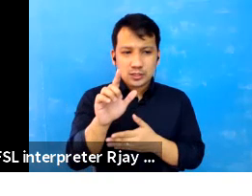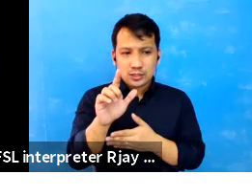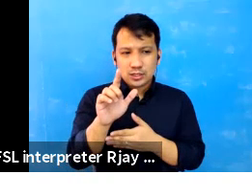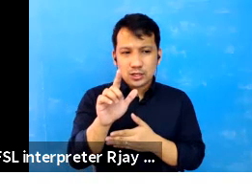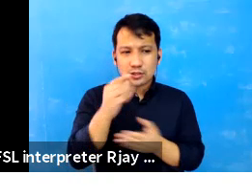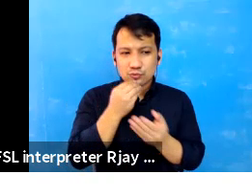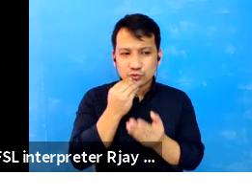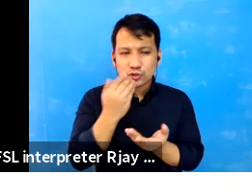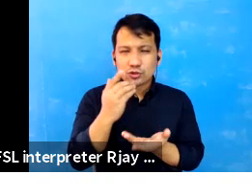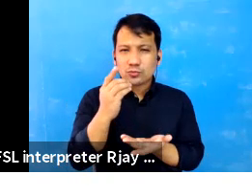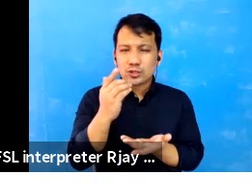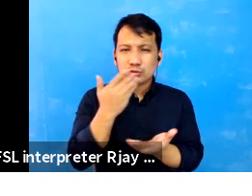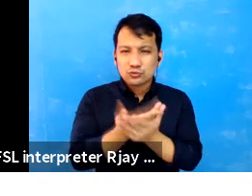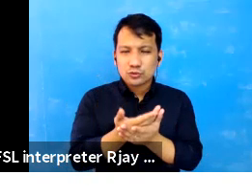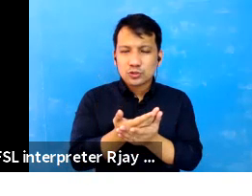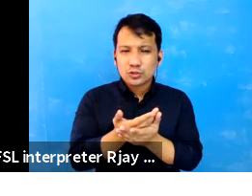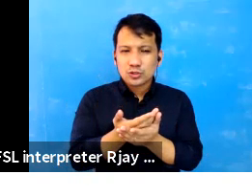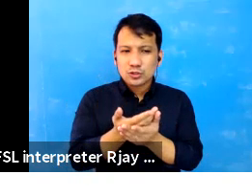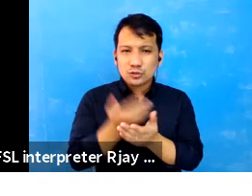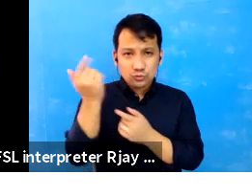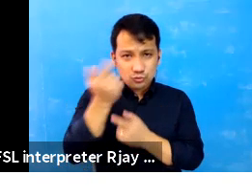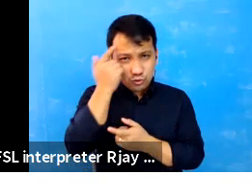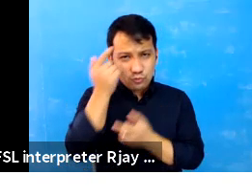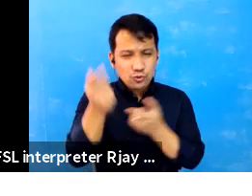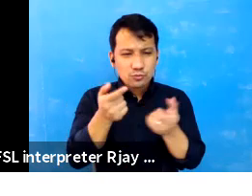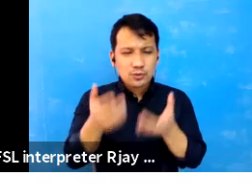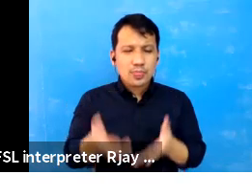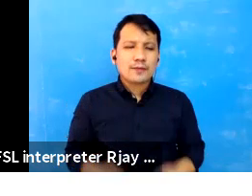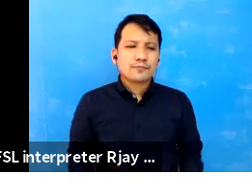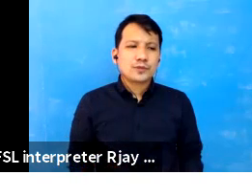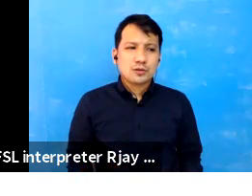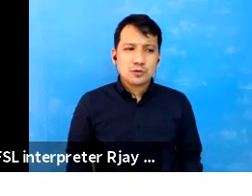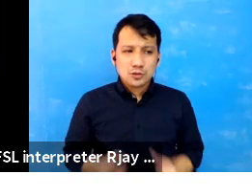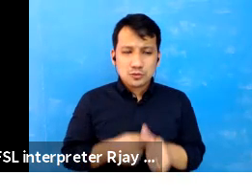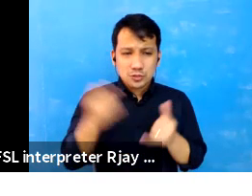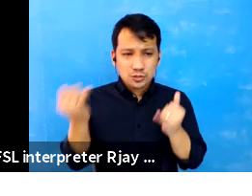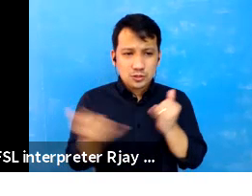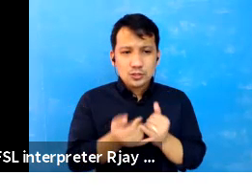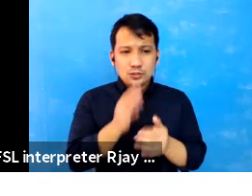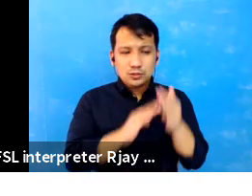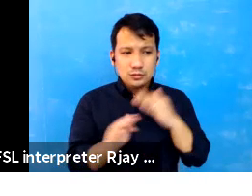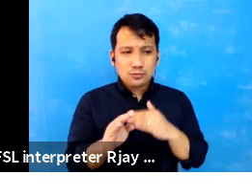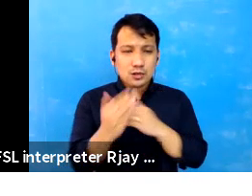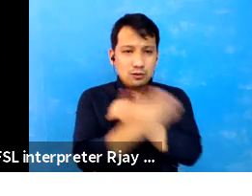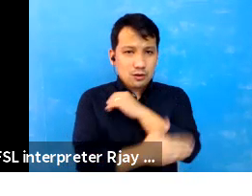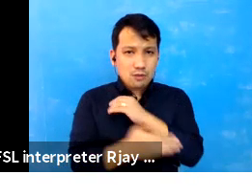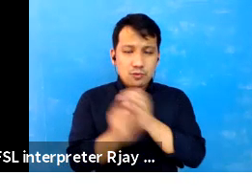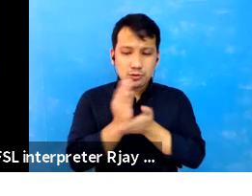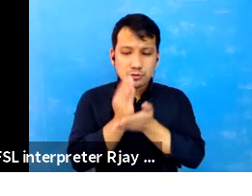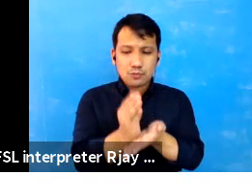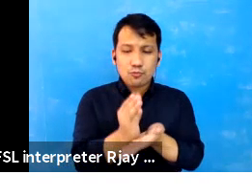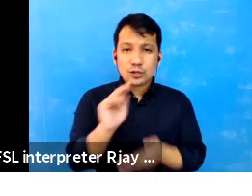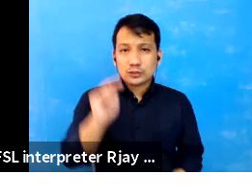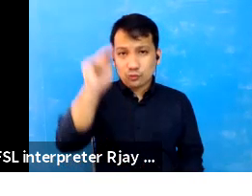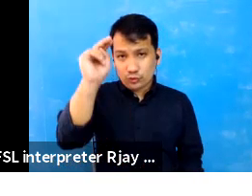governance. Before I continue, let me introduce to you first our humble province of Zamboanga del